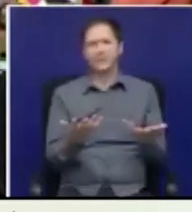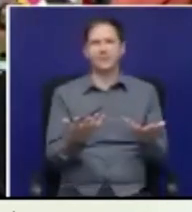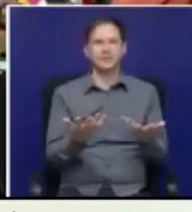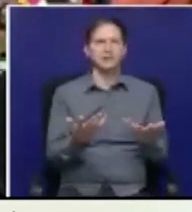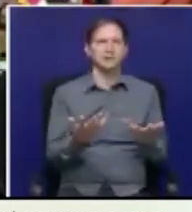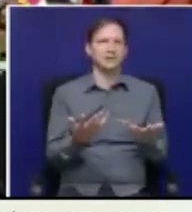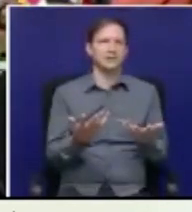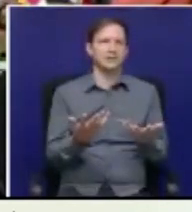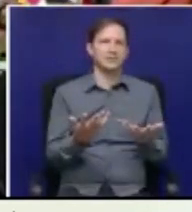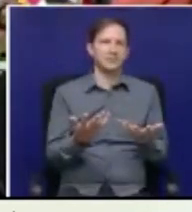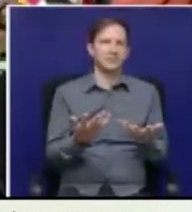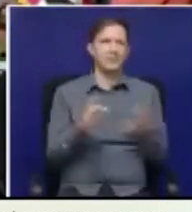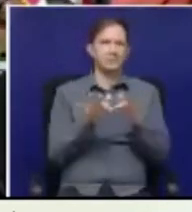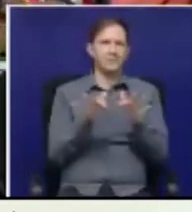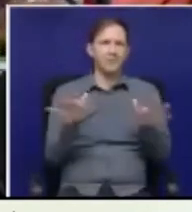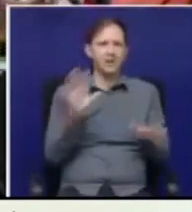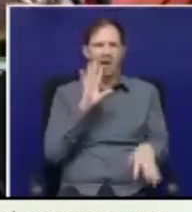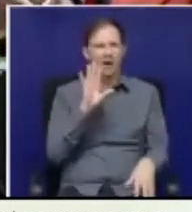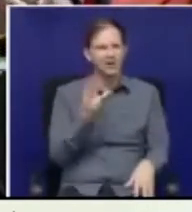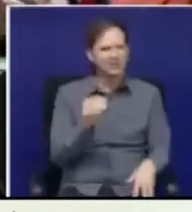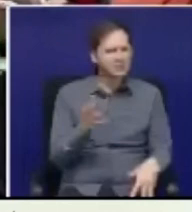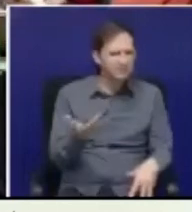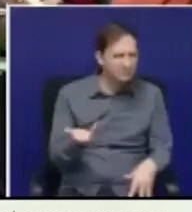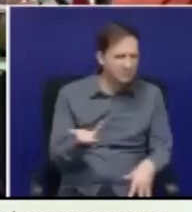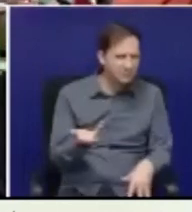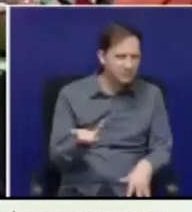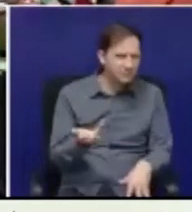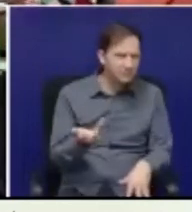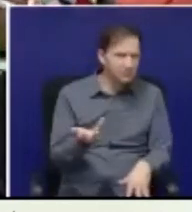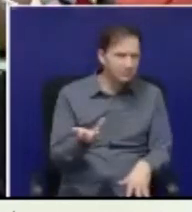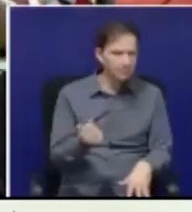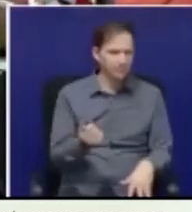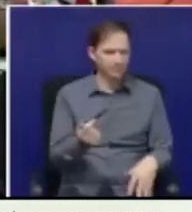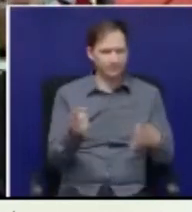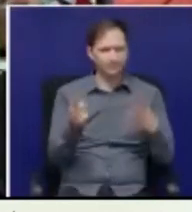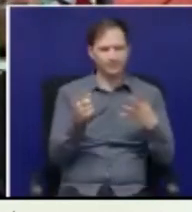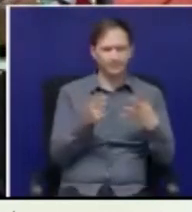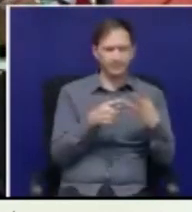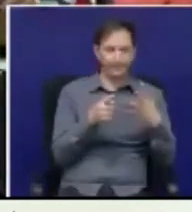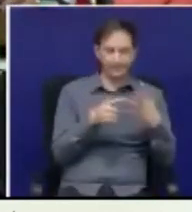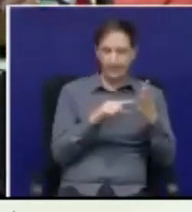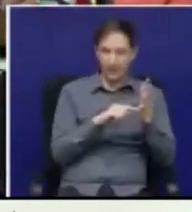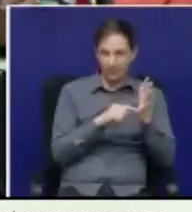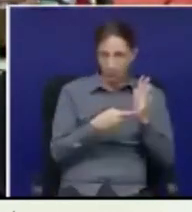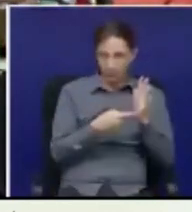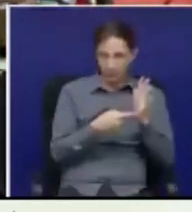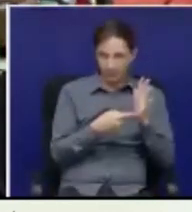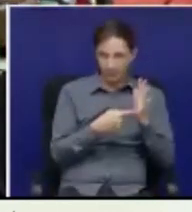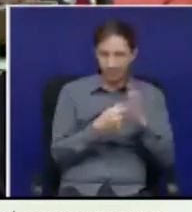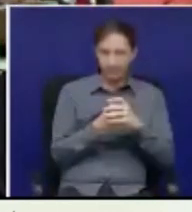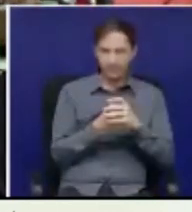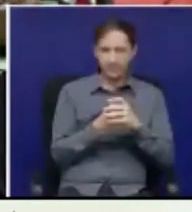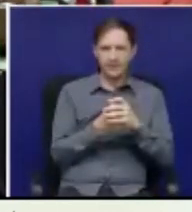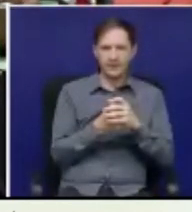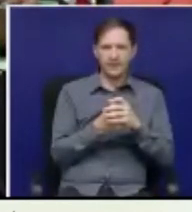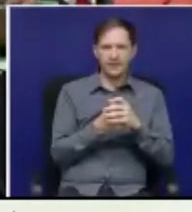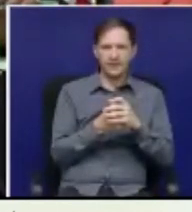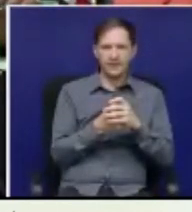elsewhere, people ask where Treasury is. The third point I want to make, if people want to flout